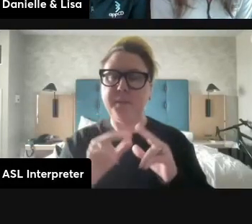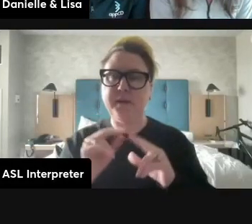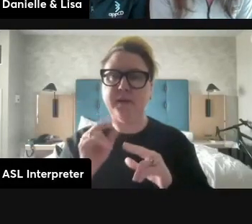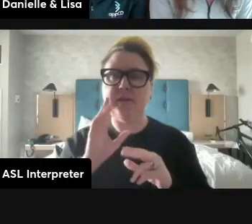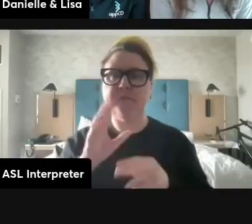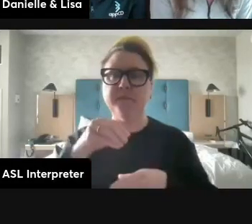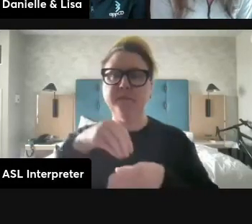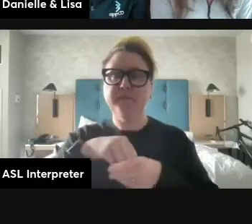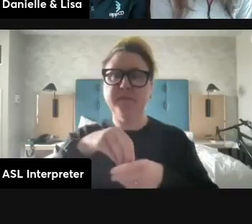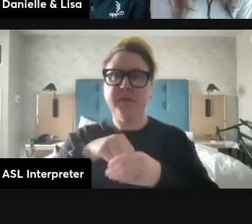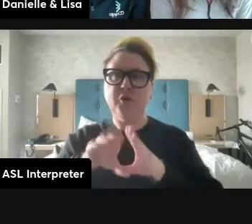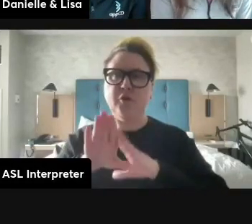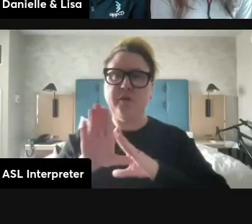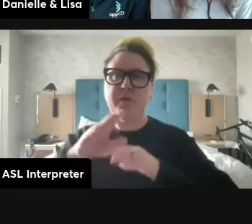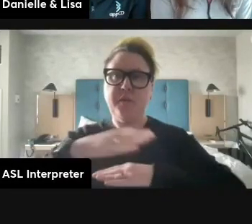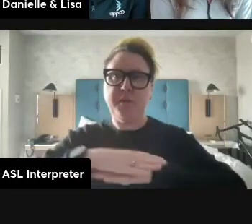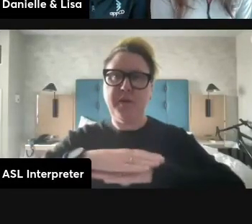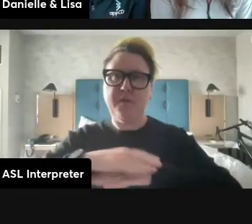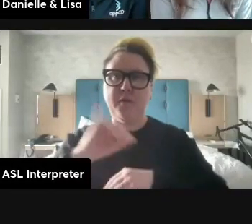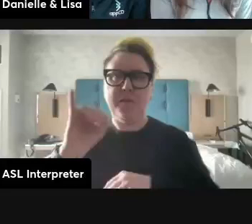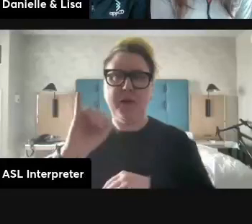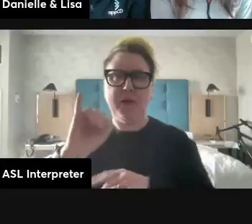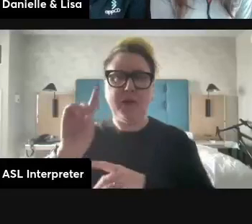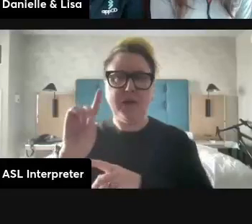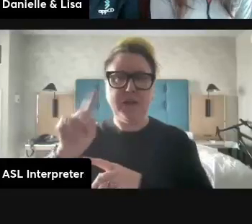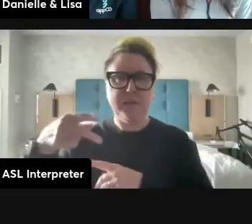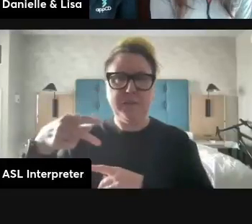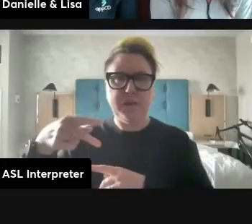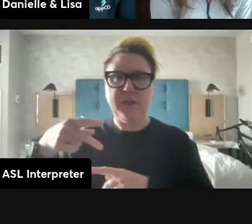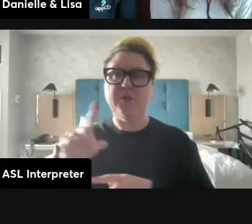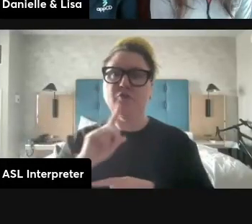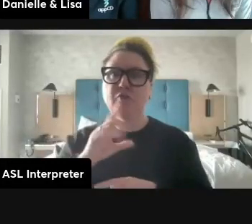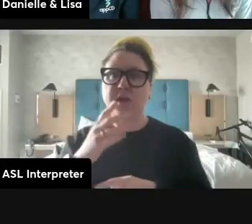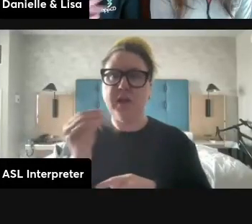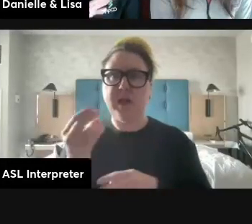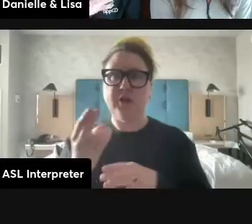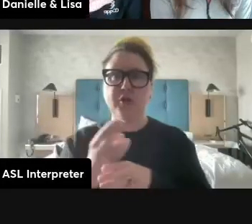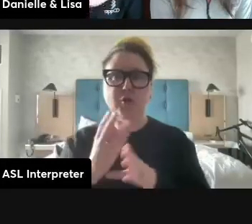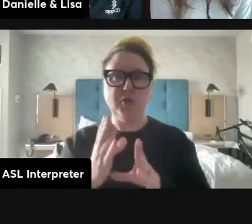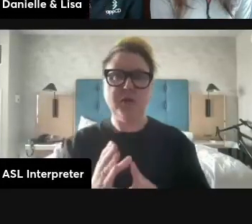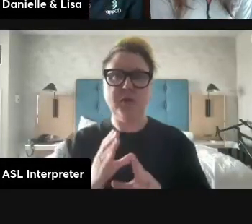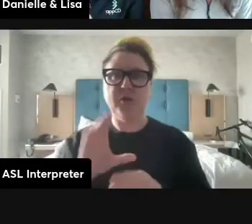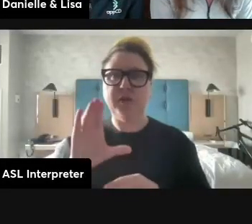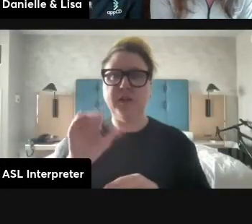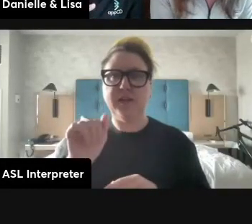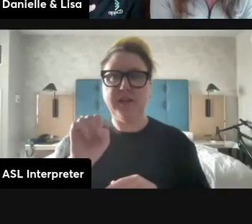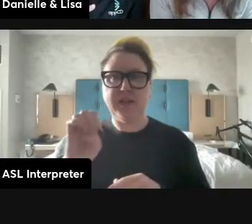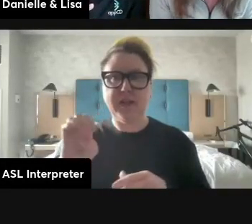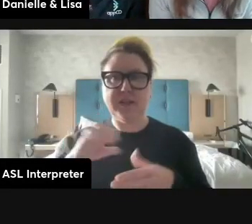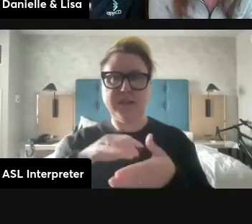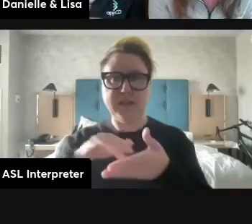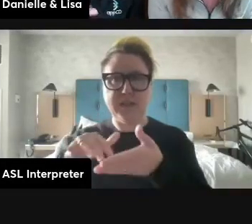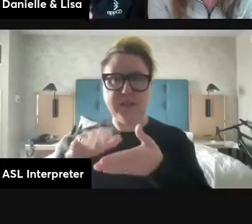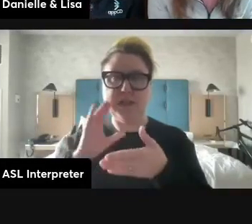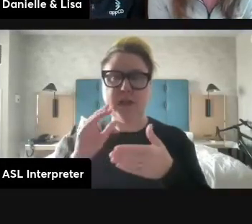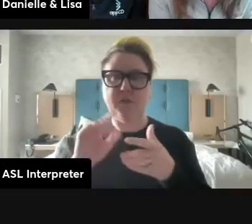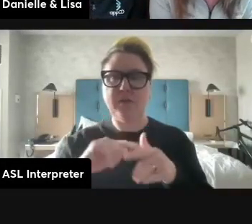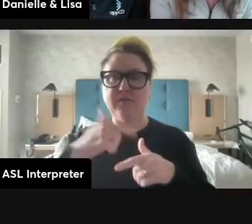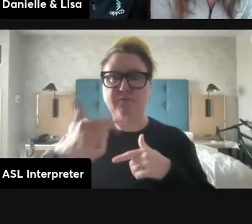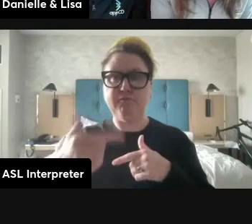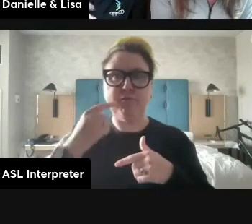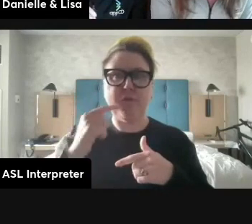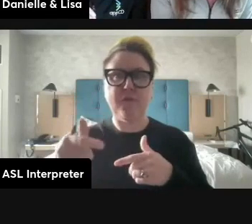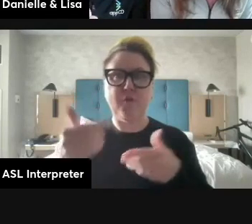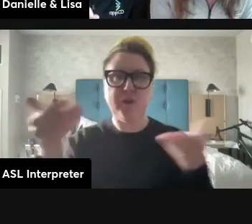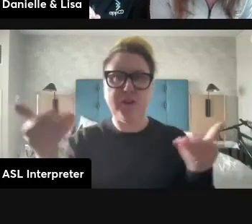internal developer platform. And it's real end user case studies. So I will leave you all to do your introductions. I was going to